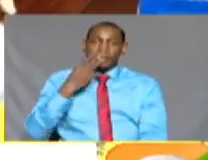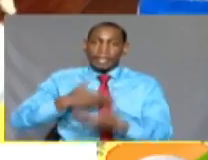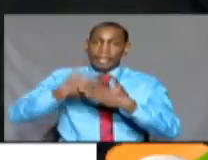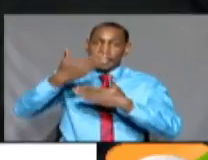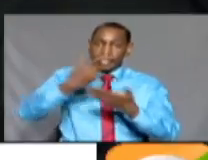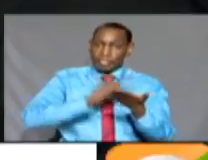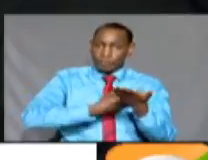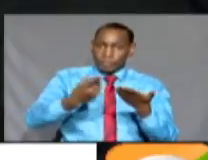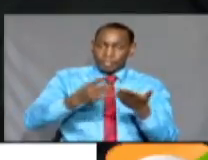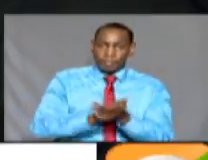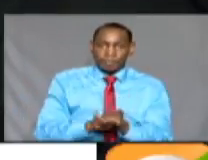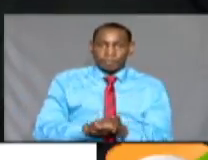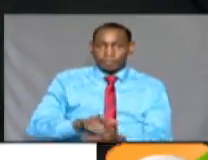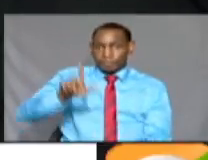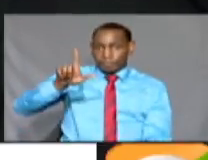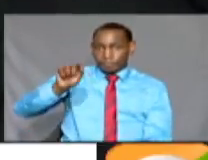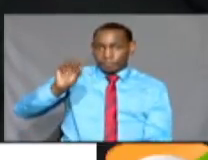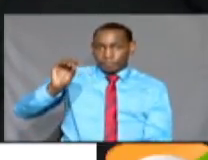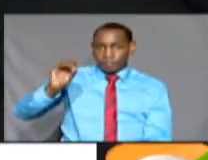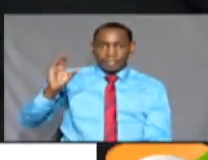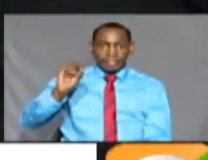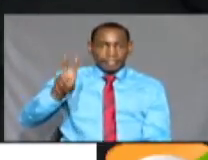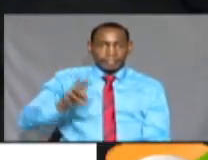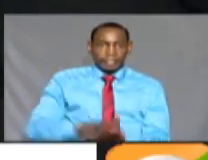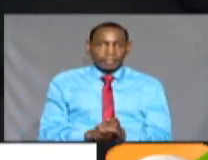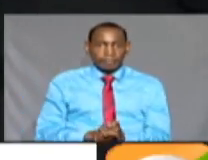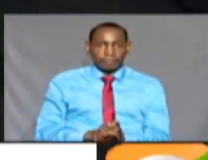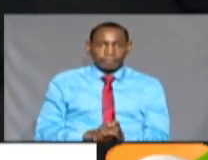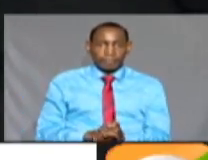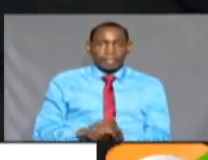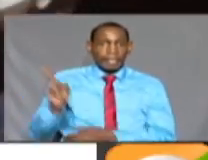next week. Stephen Letoo, Citizen TV, Nairobi.